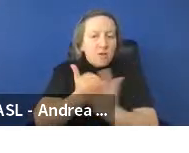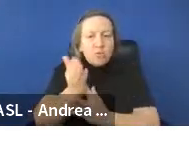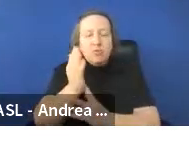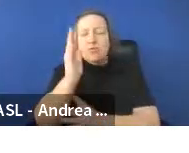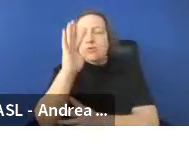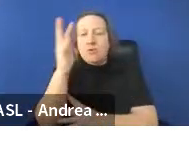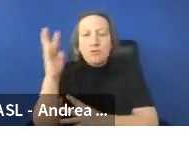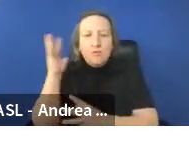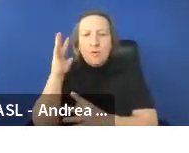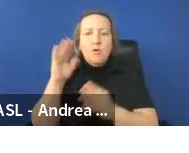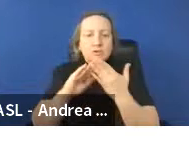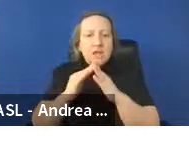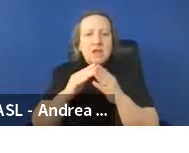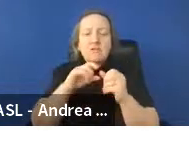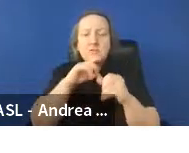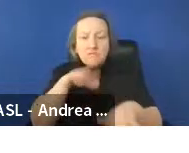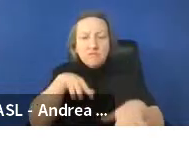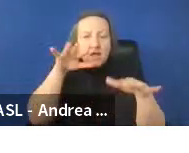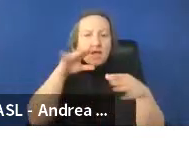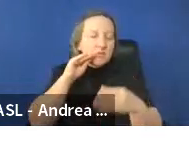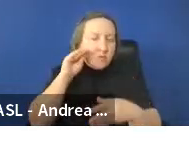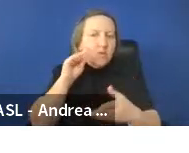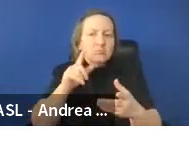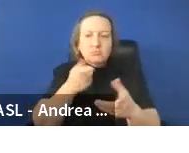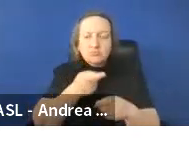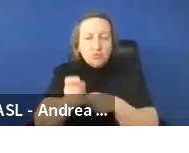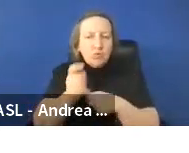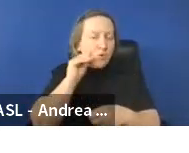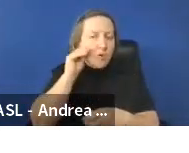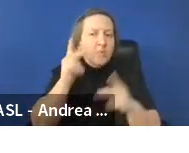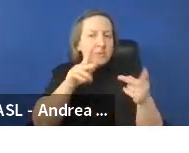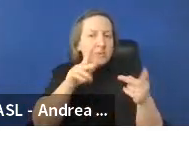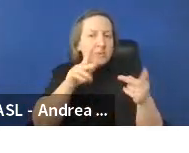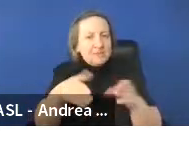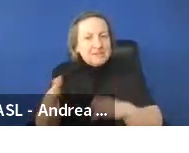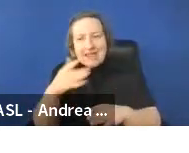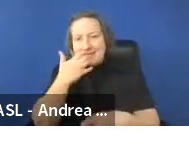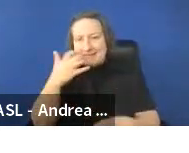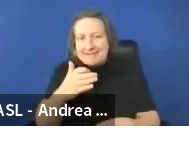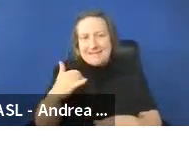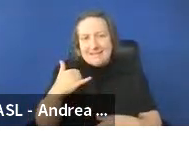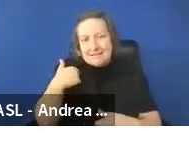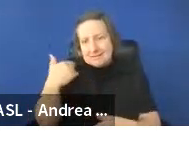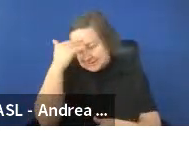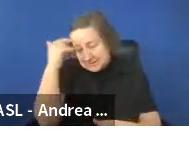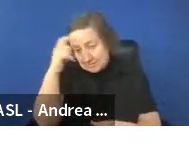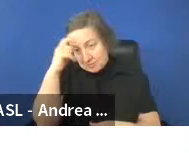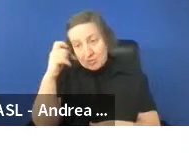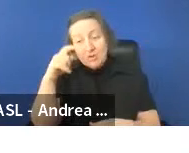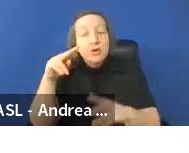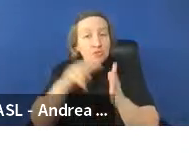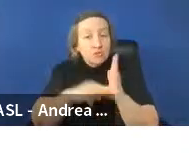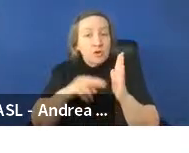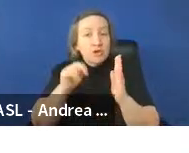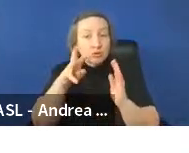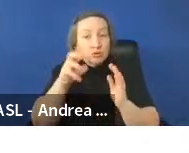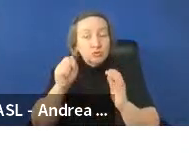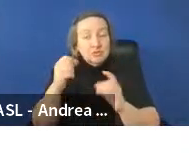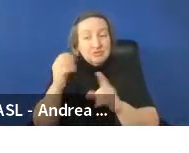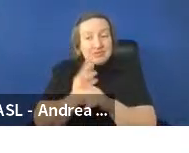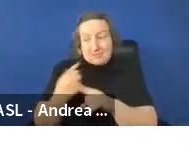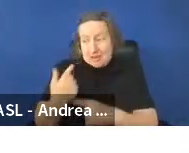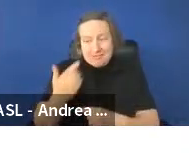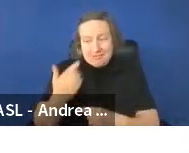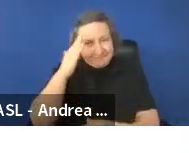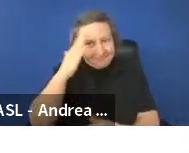towns, floods and storms wrecked homes, and here in Oregon, people died in the heat wave this summer. If you've read the news at all in the past 6 months, I think you have an idea of what I'm referring